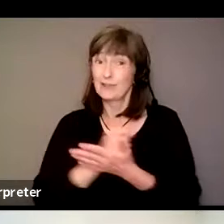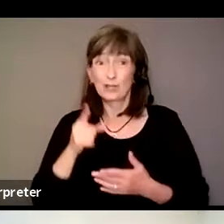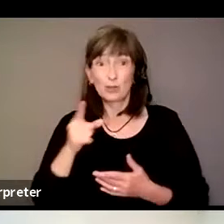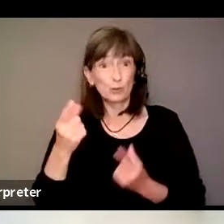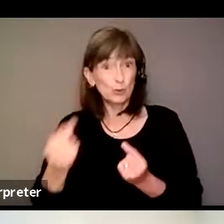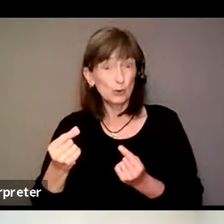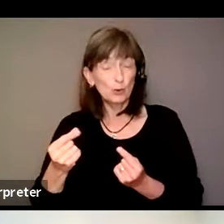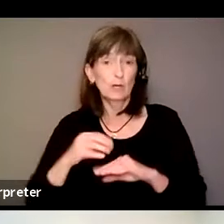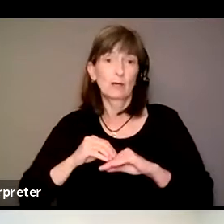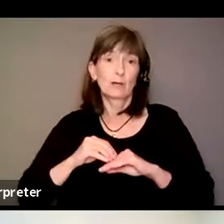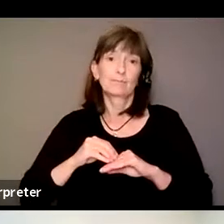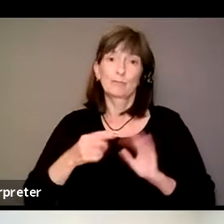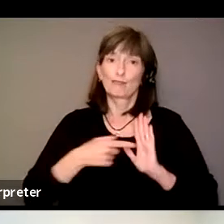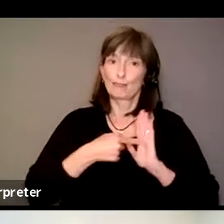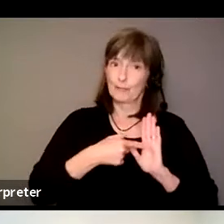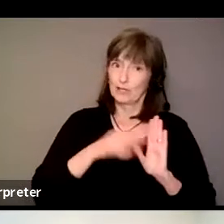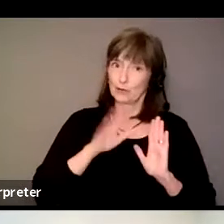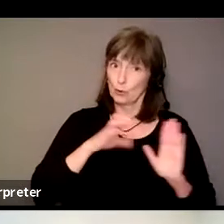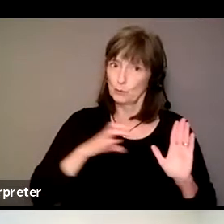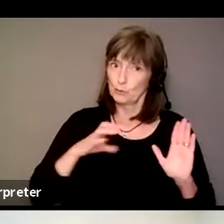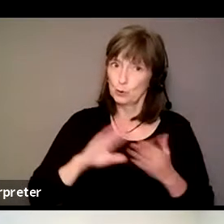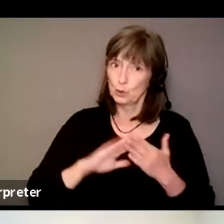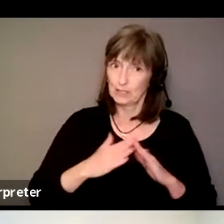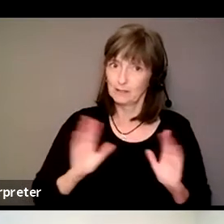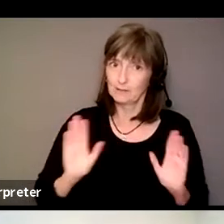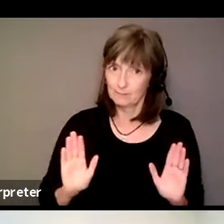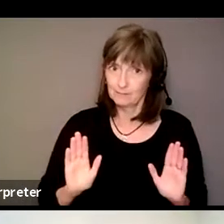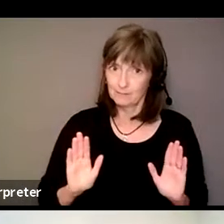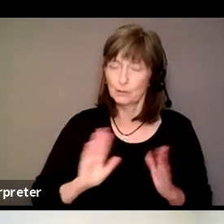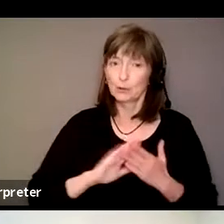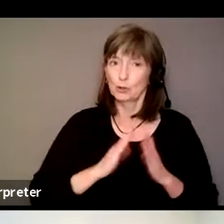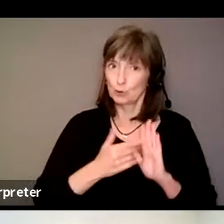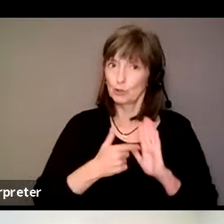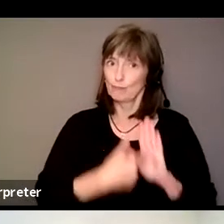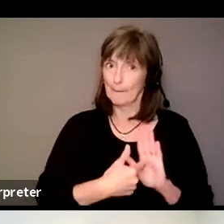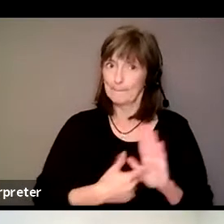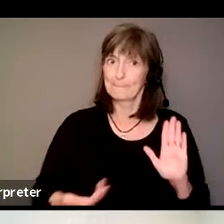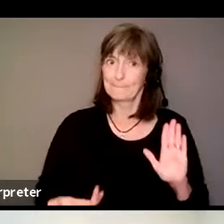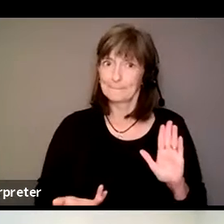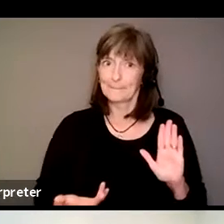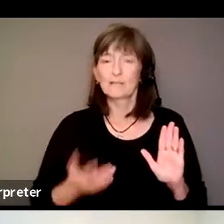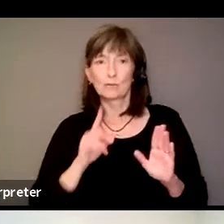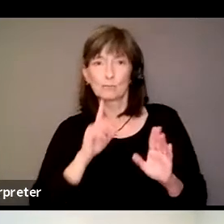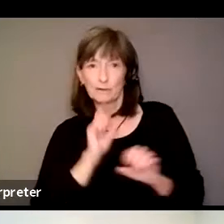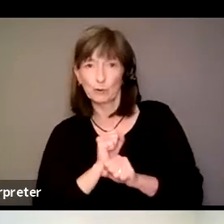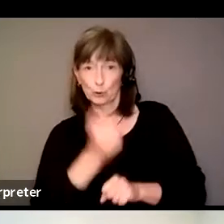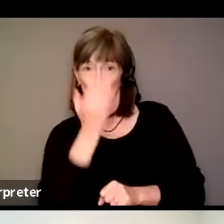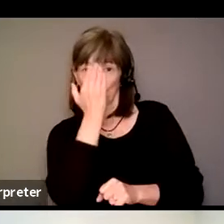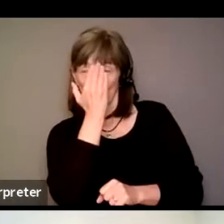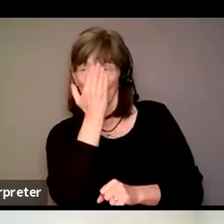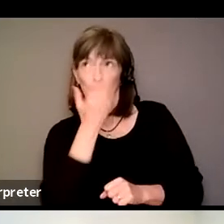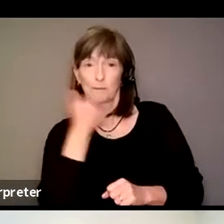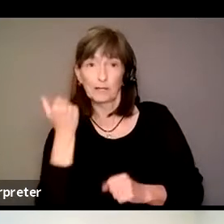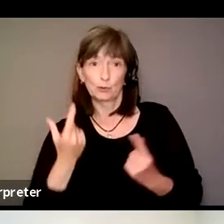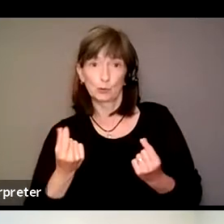council, you know, you always need to be aware of that. So we want to provide you with the tools to make sure that you're best informed.